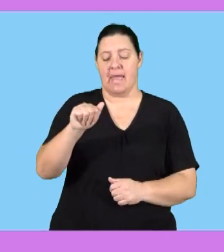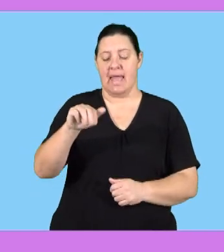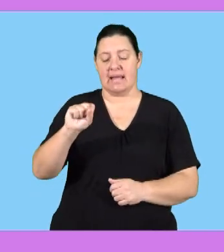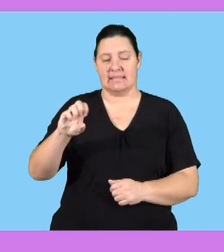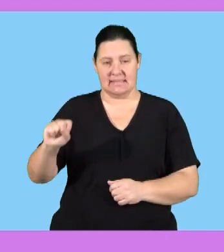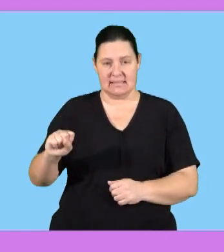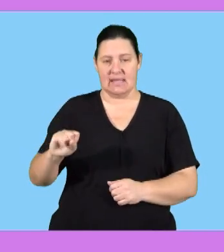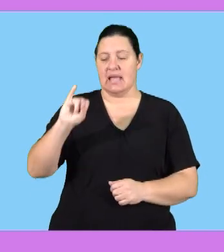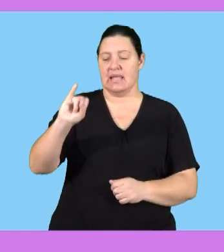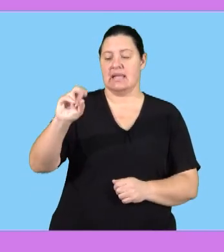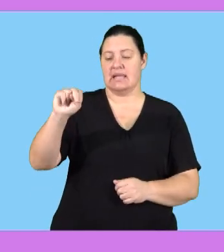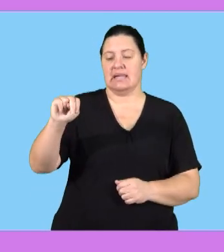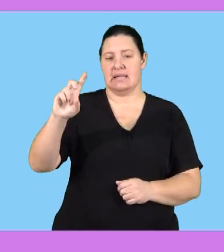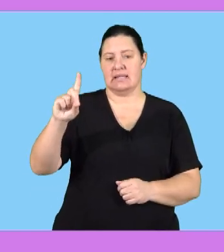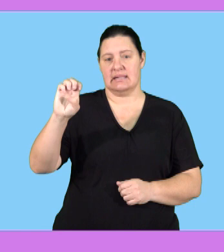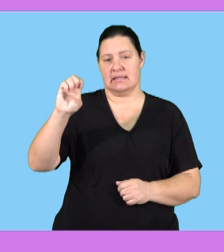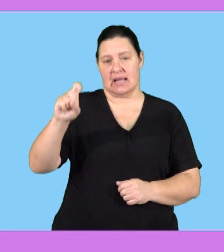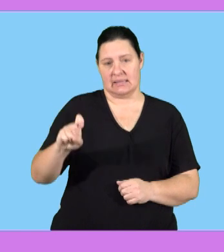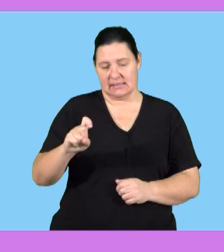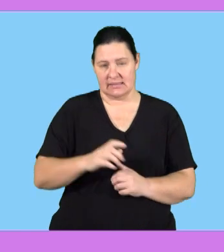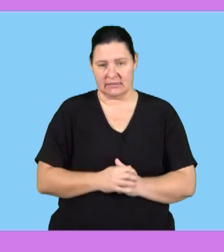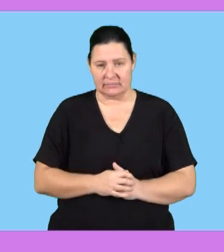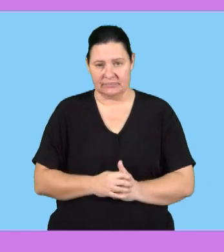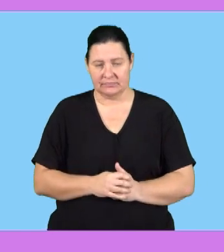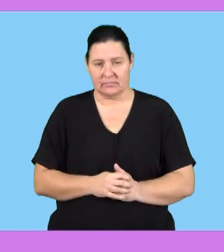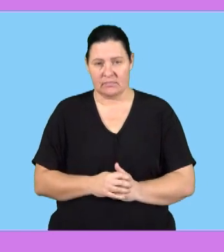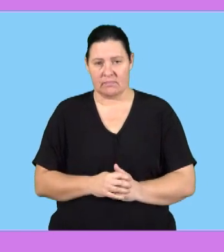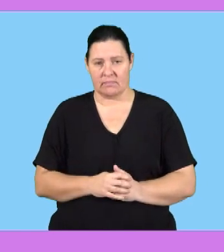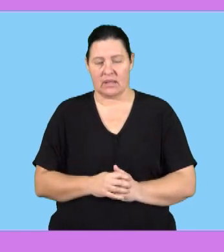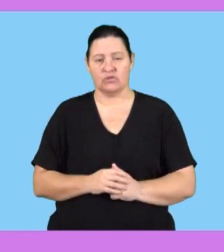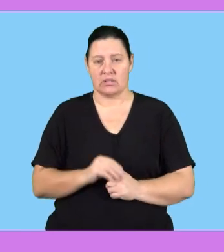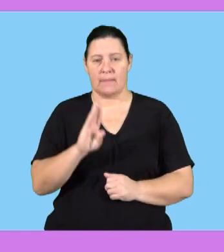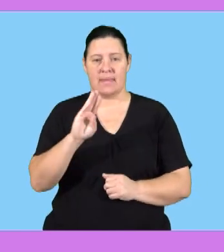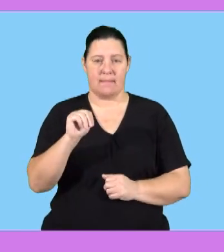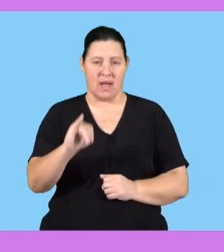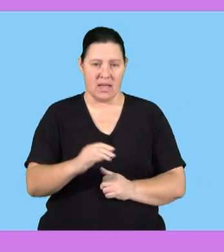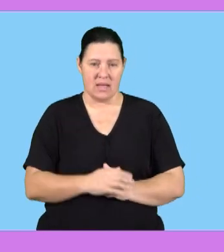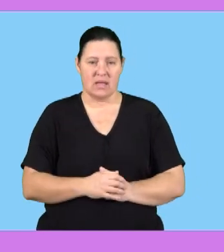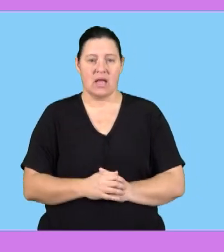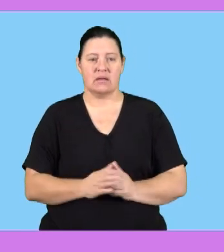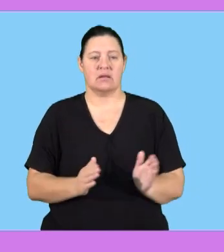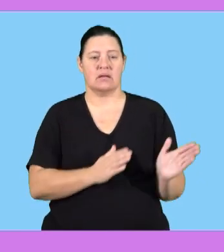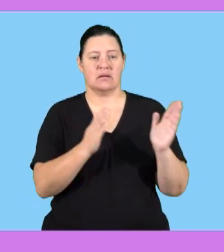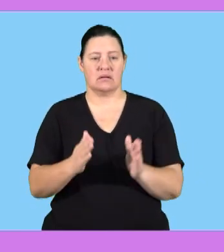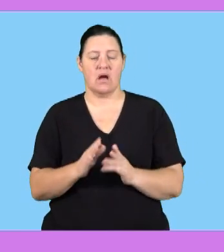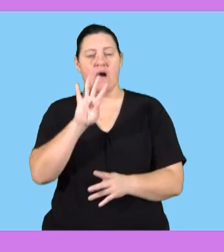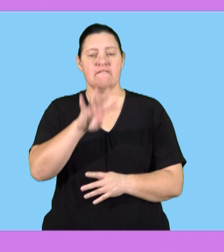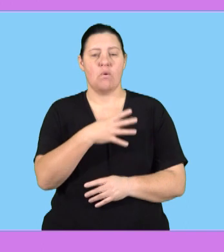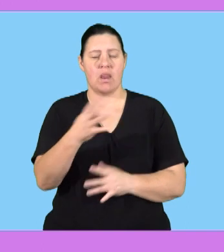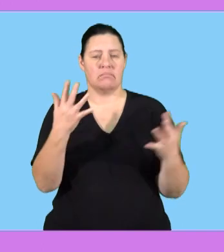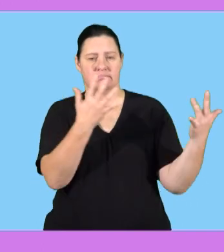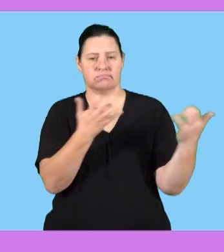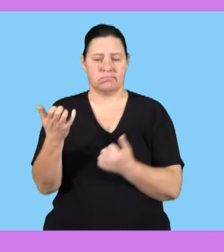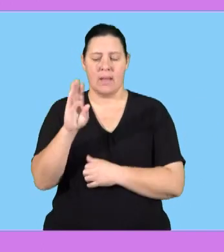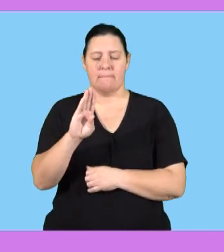body mass index. Okay, so that's our BMI. And then when we move on, the